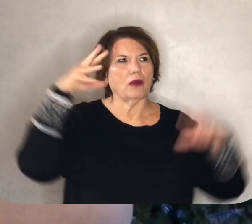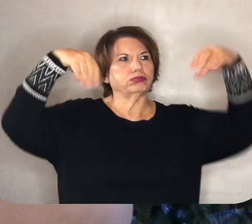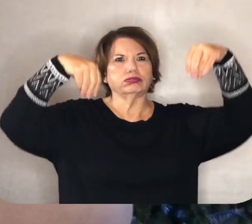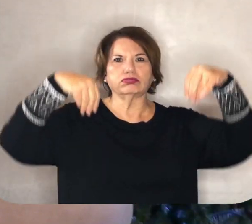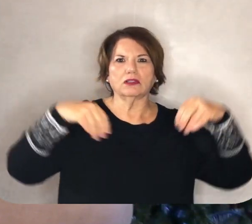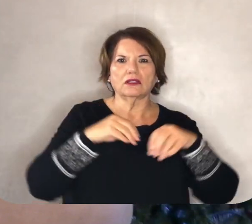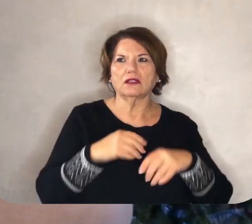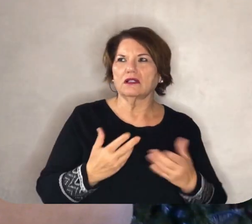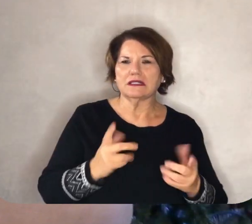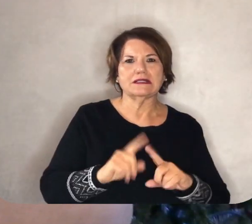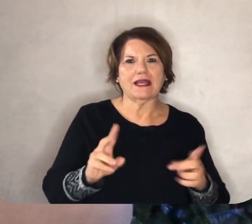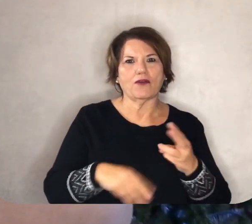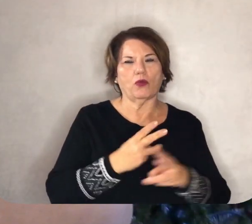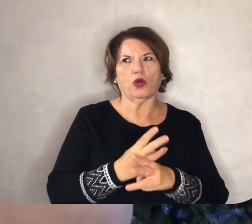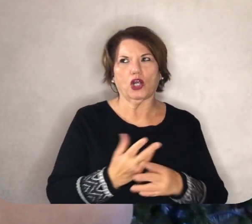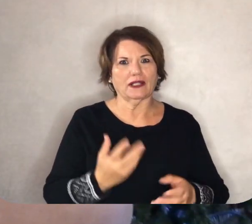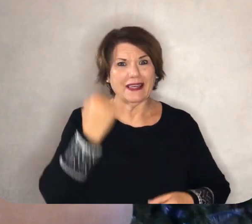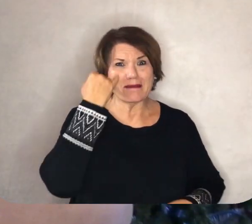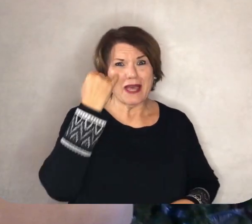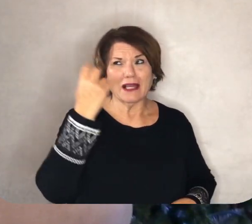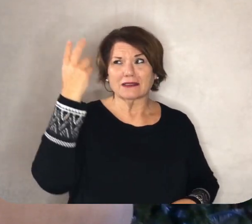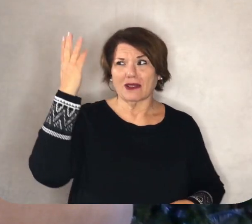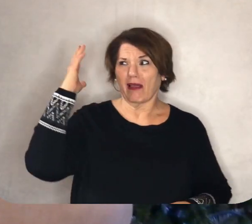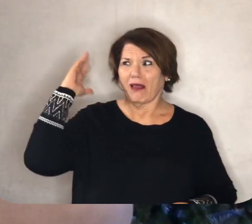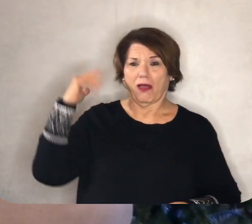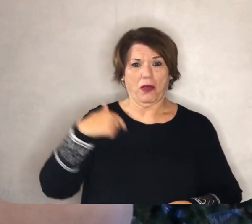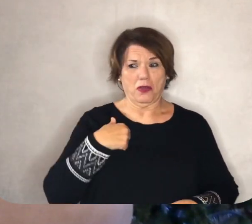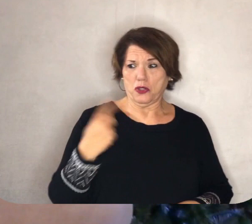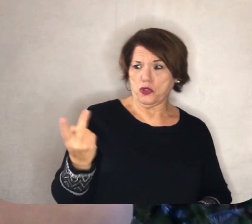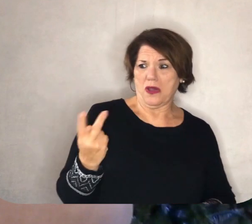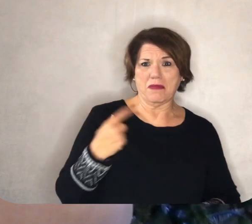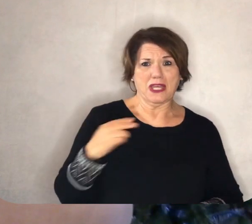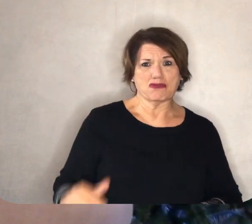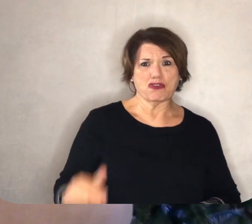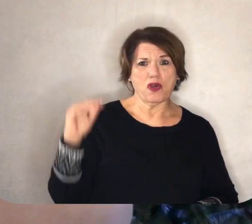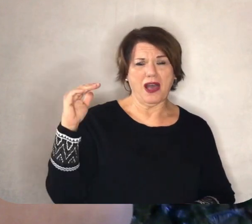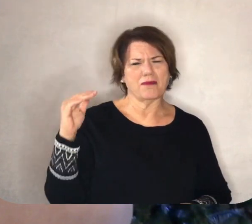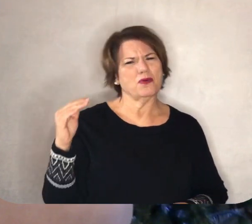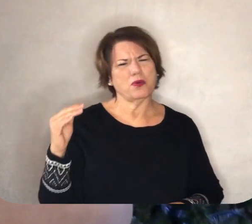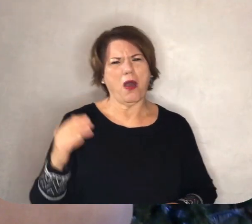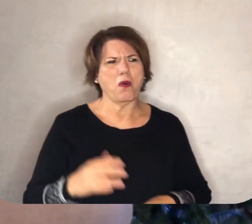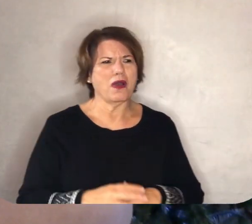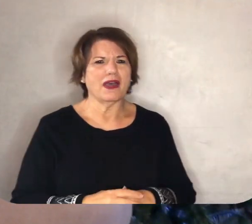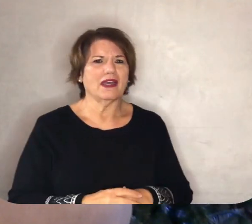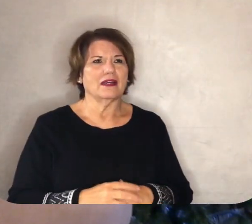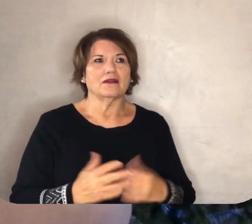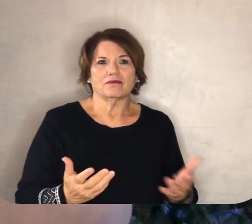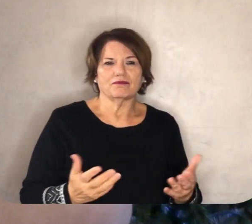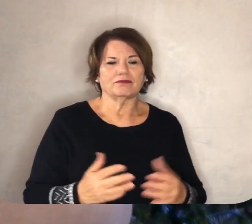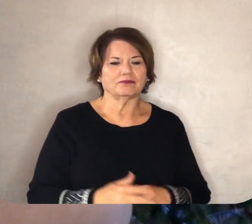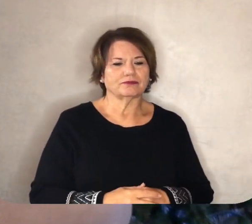very different world when you think back to when we grew up. And I think just anything we can do to, you know,